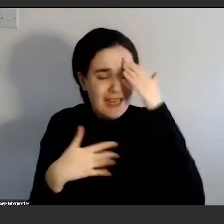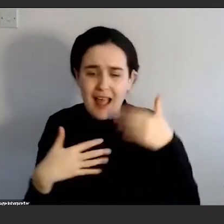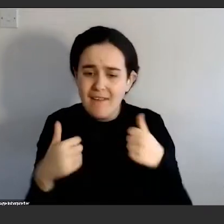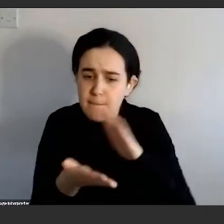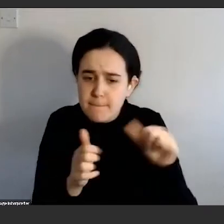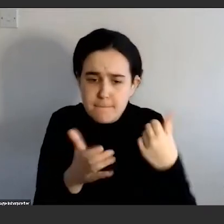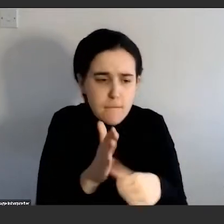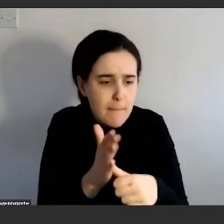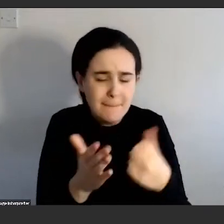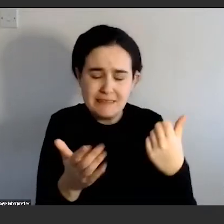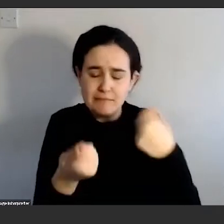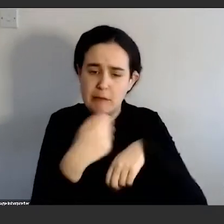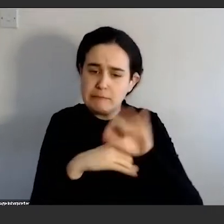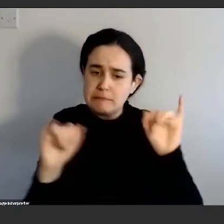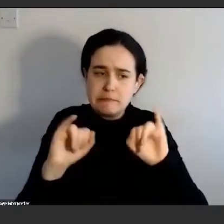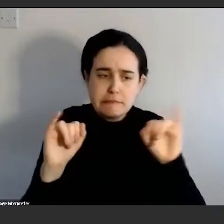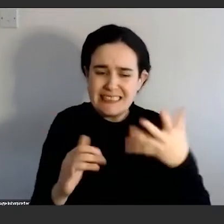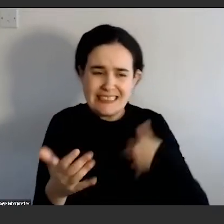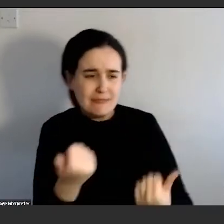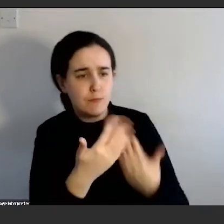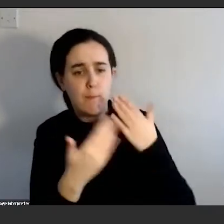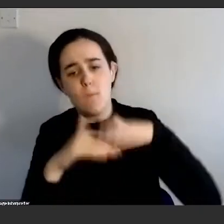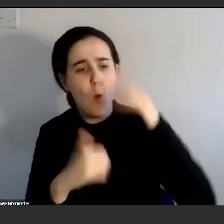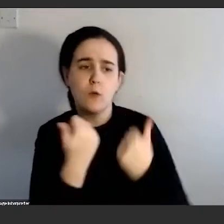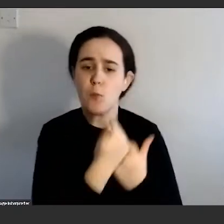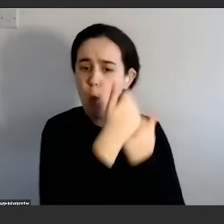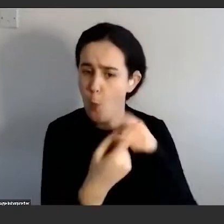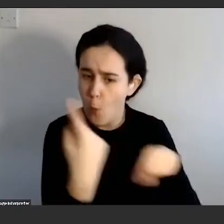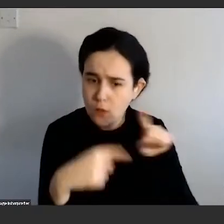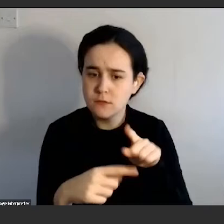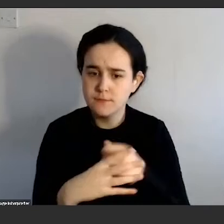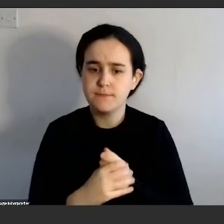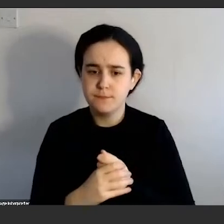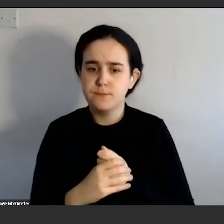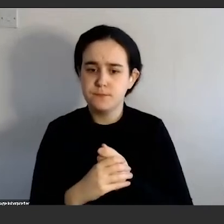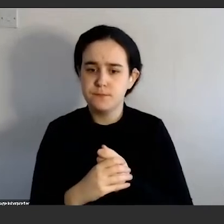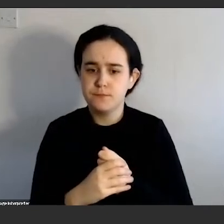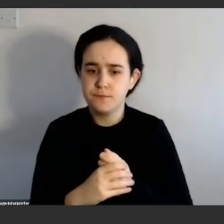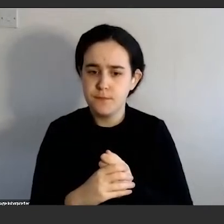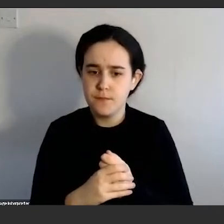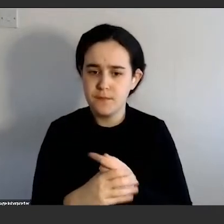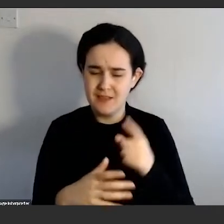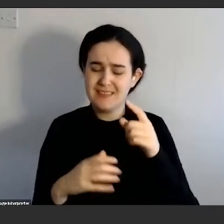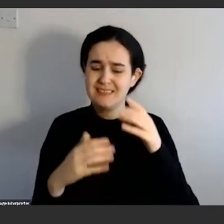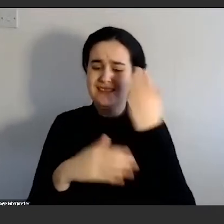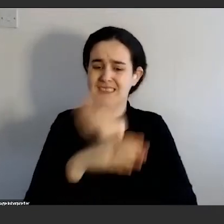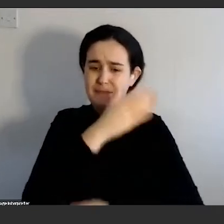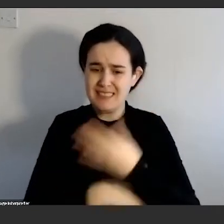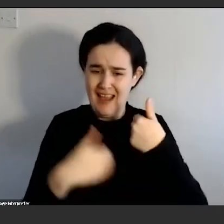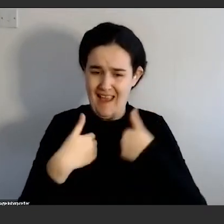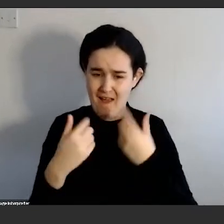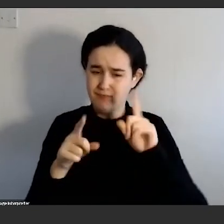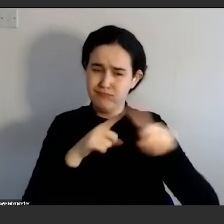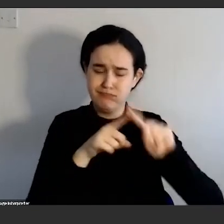on assistive technology, rehabilitation and assistive technologies are being included in national